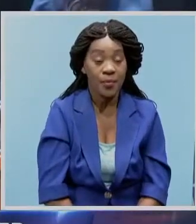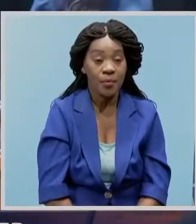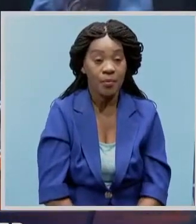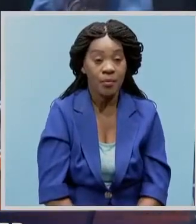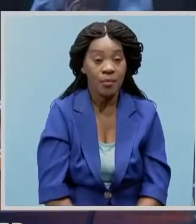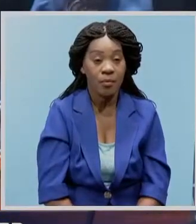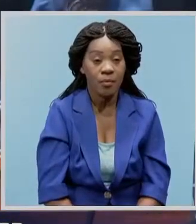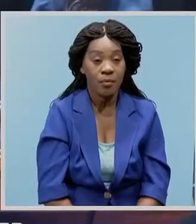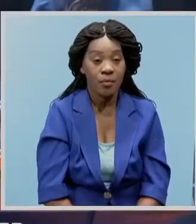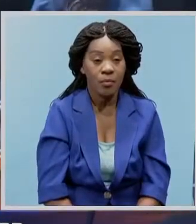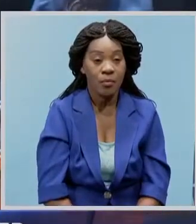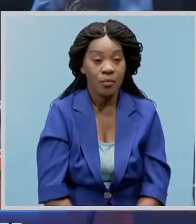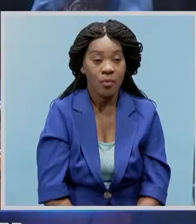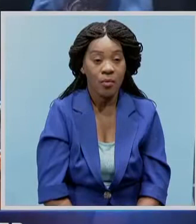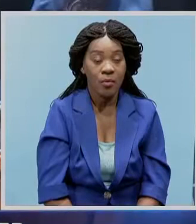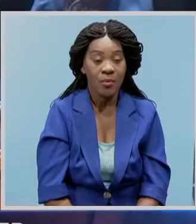there is